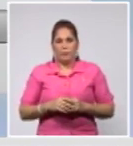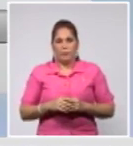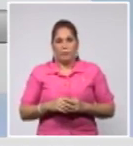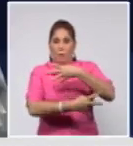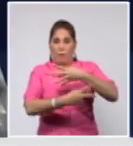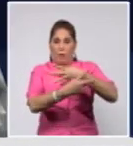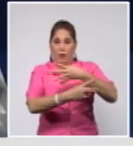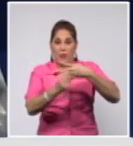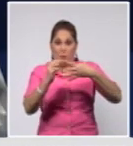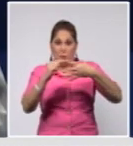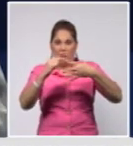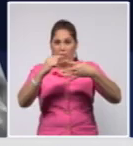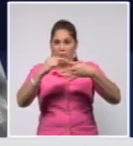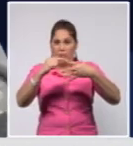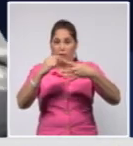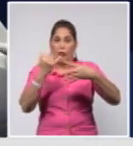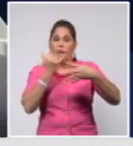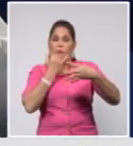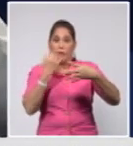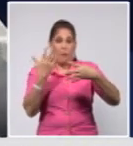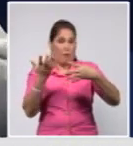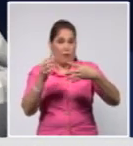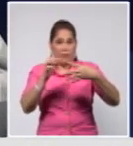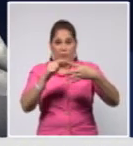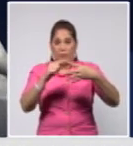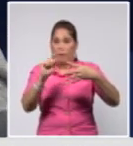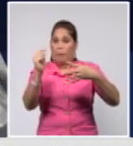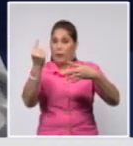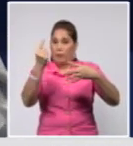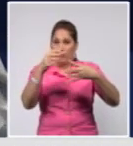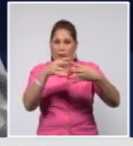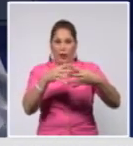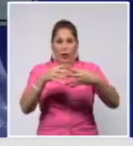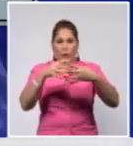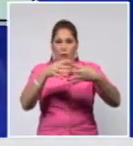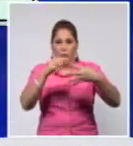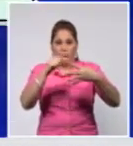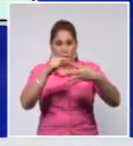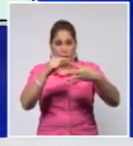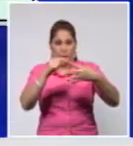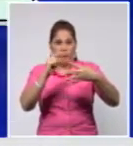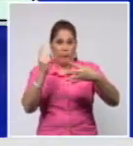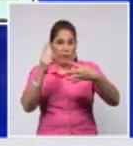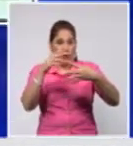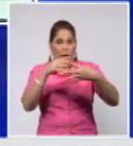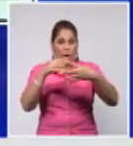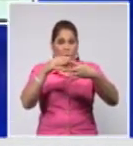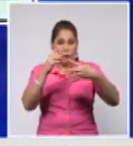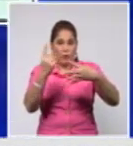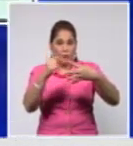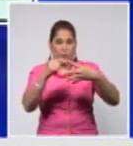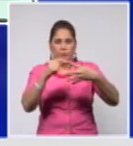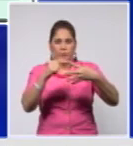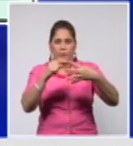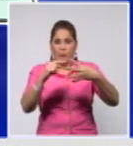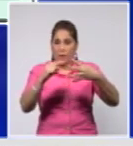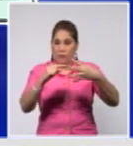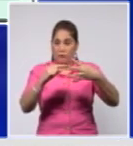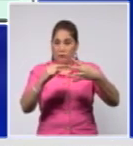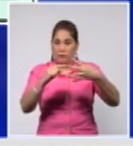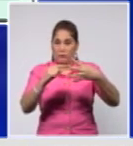3.37%. The United States continues to top the list of countries worst affected by the